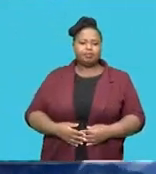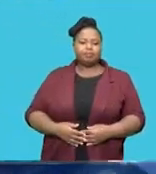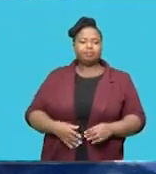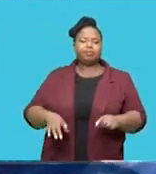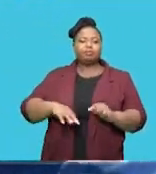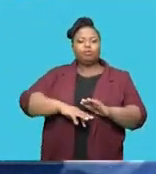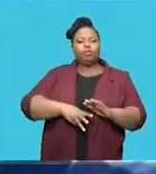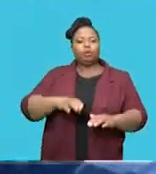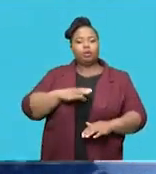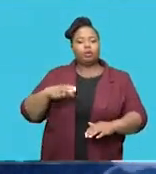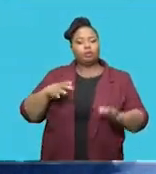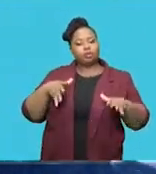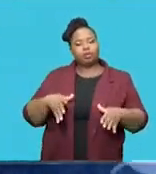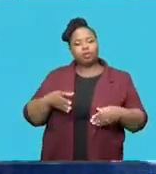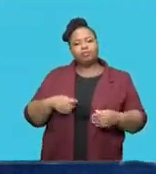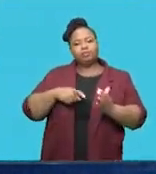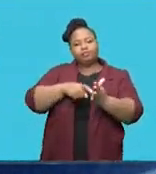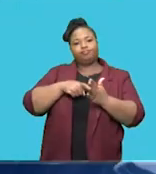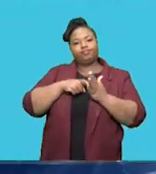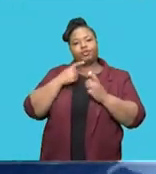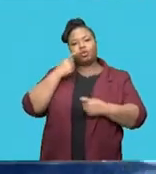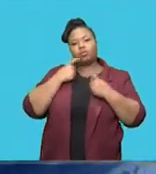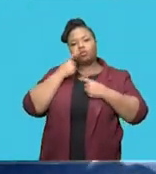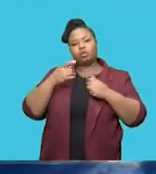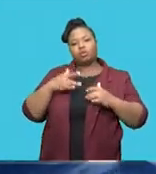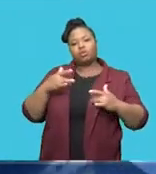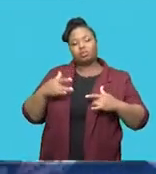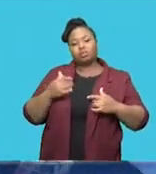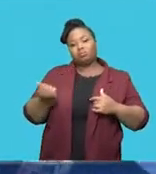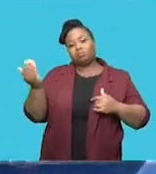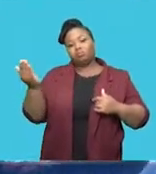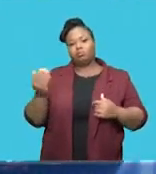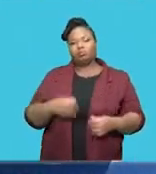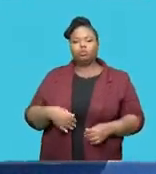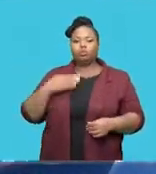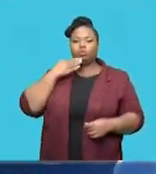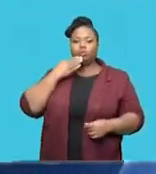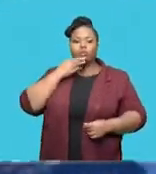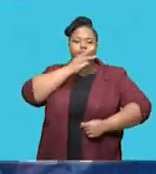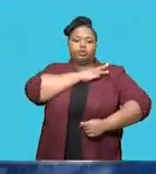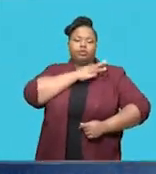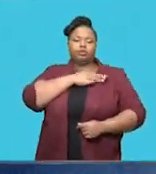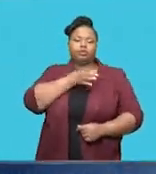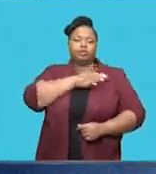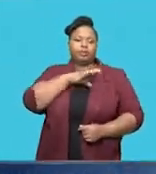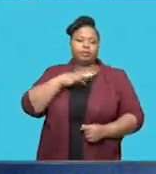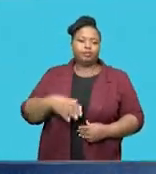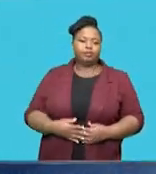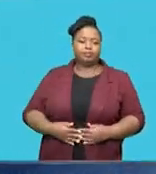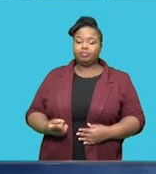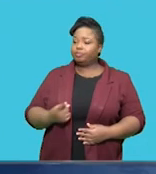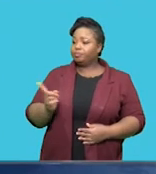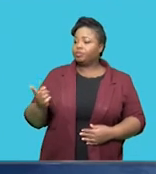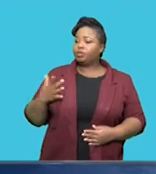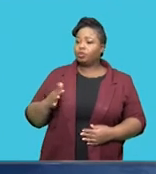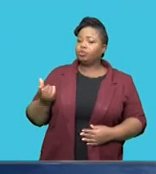of the ward councillor, they deliver a memorandum of concerns by community members to the management of the clinic. All they want to do